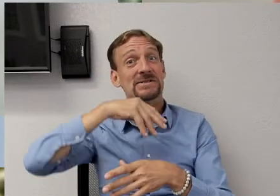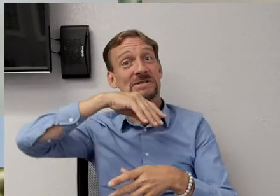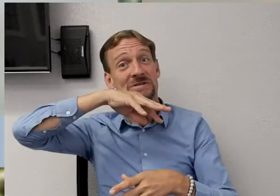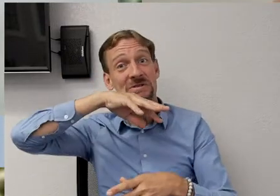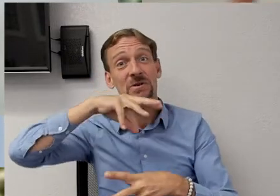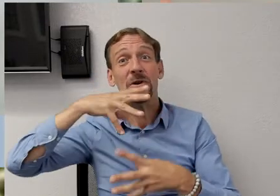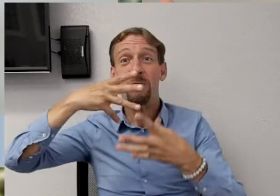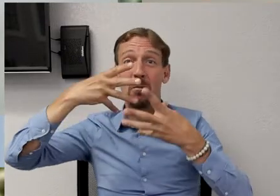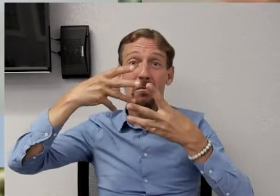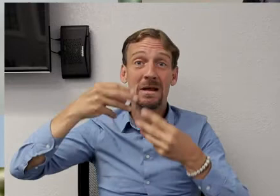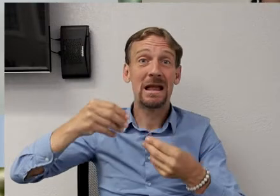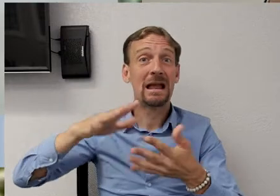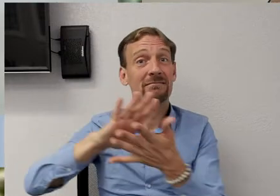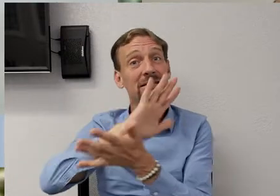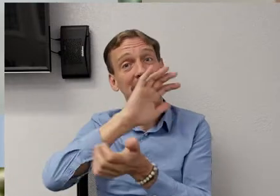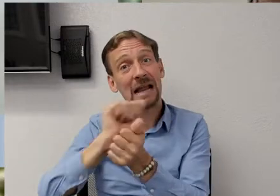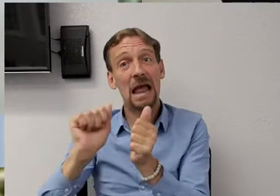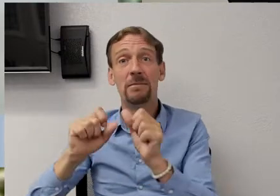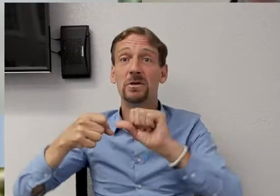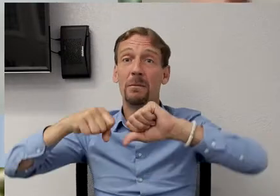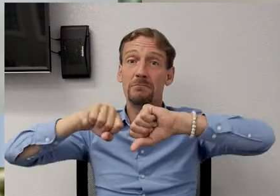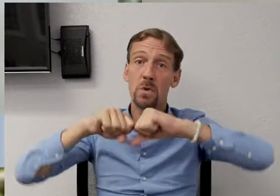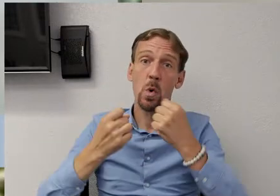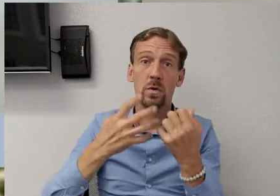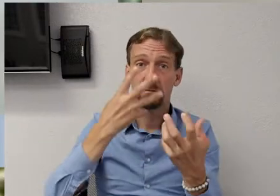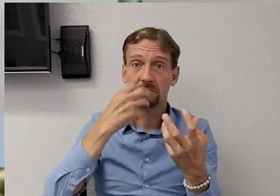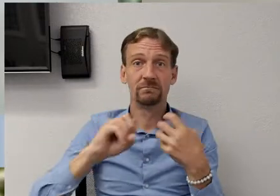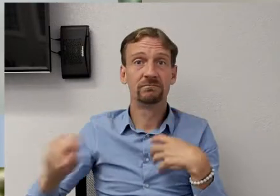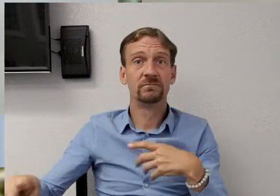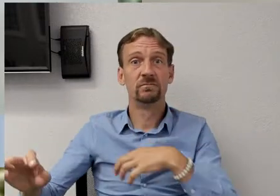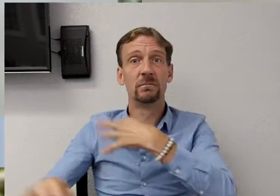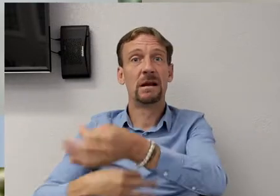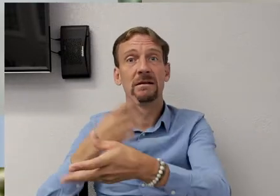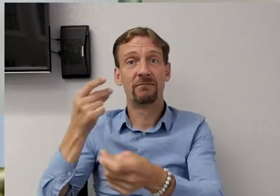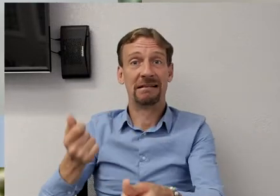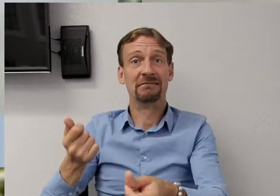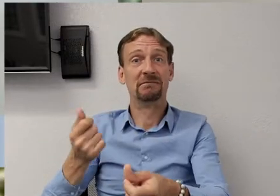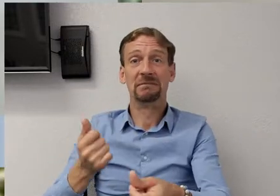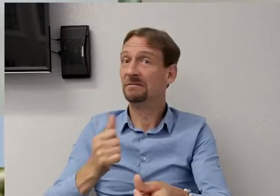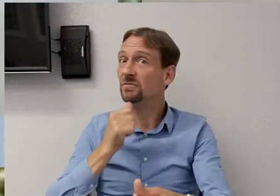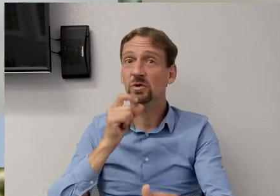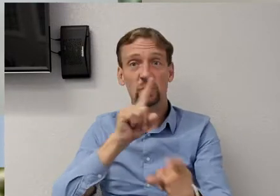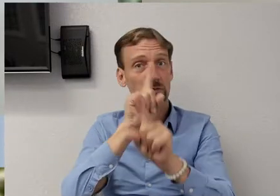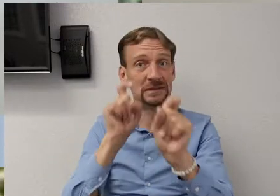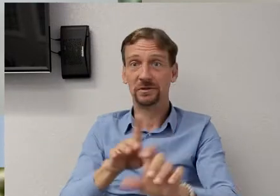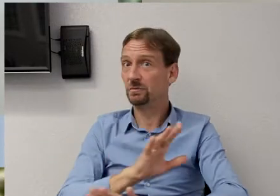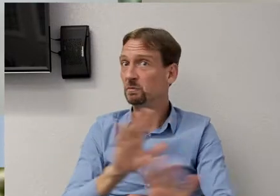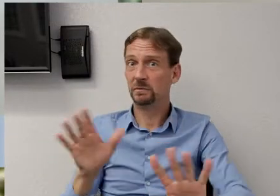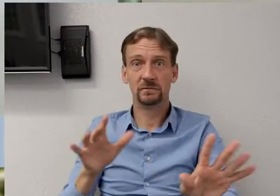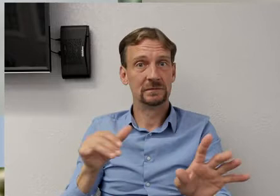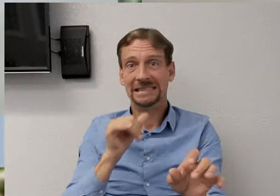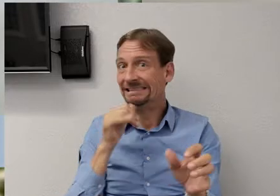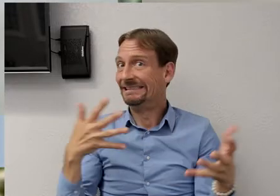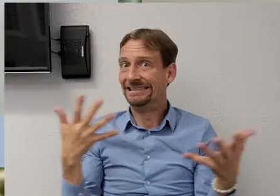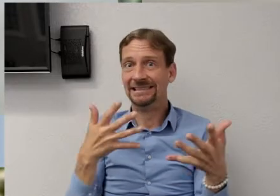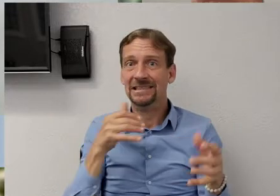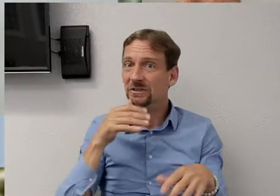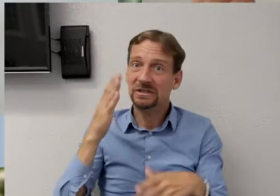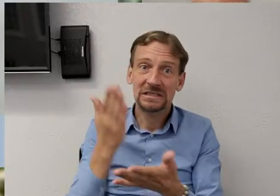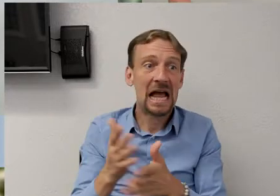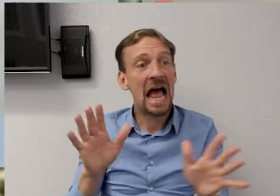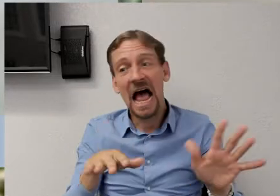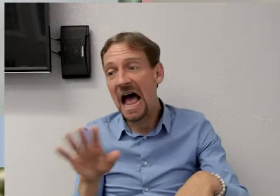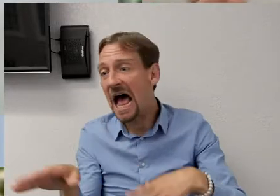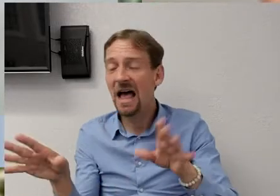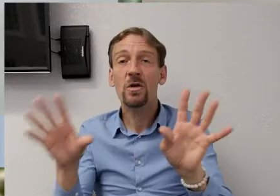got wet, it got damaged, it broke, we immediately replaced that. Mm-hmm. No questions asked, no hesitation. And so